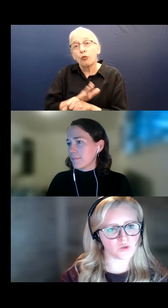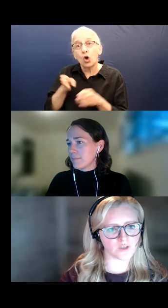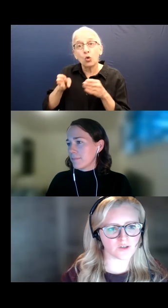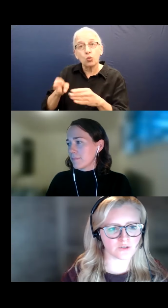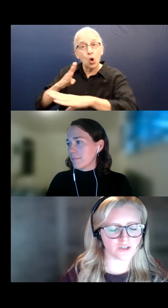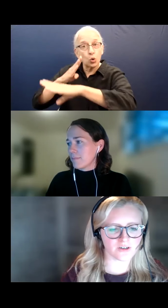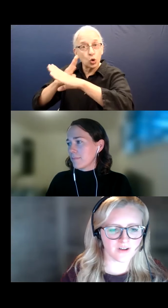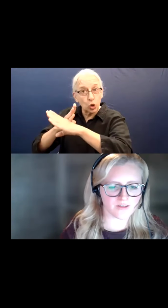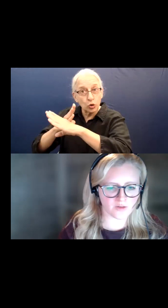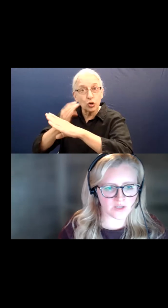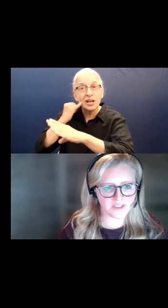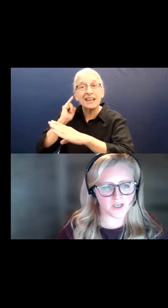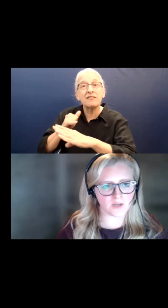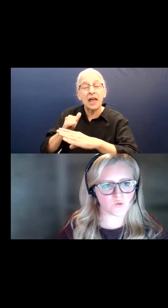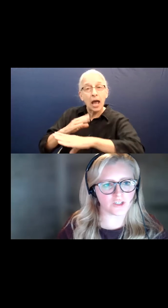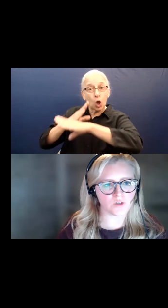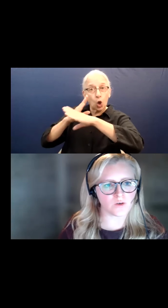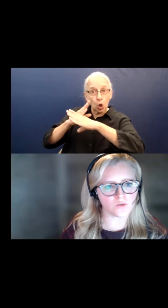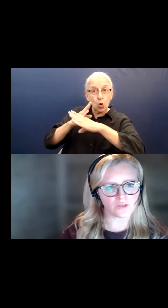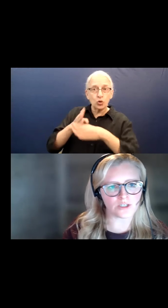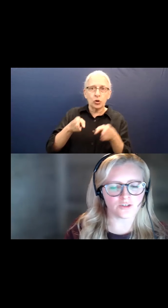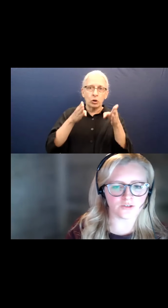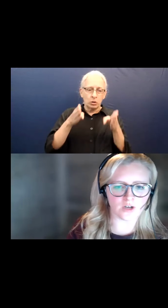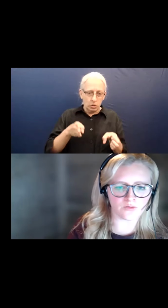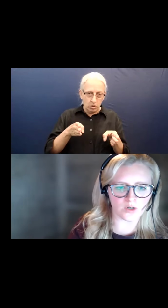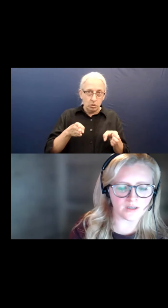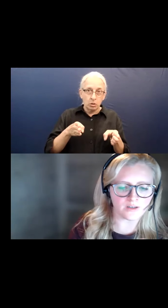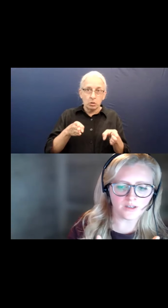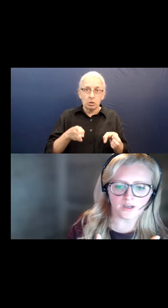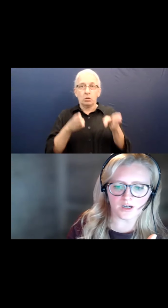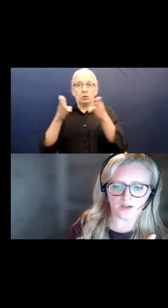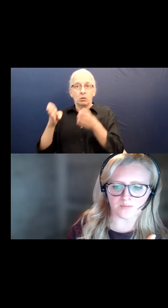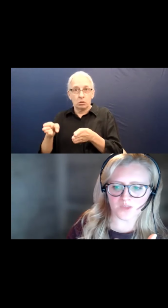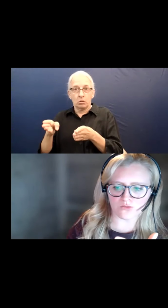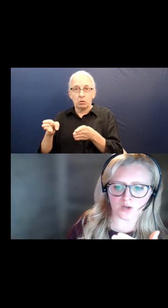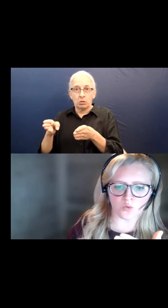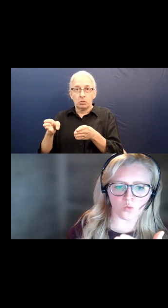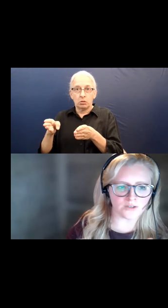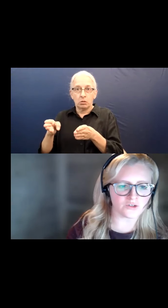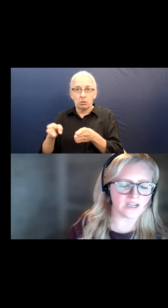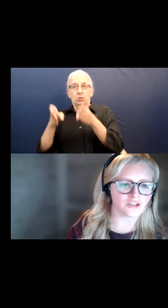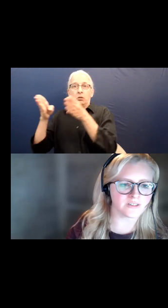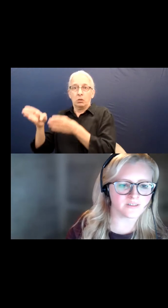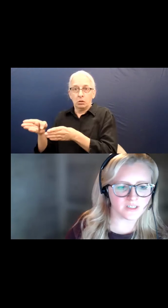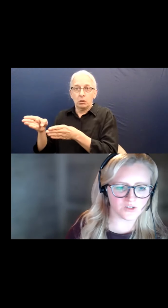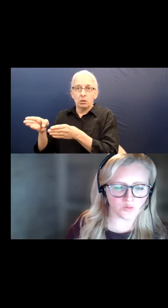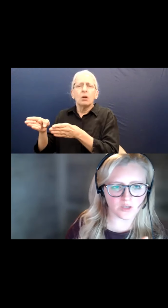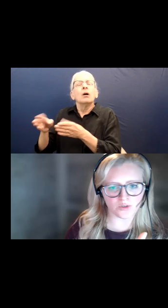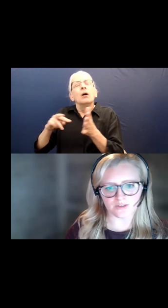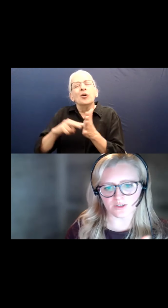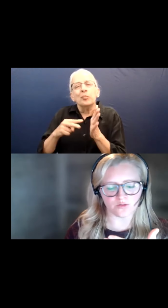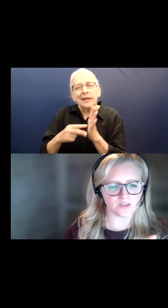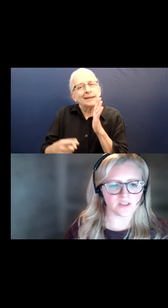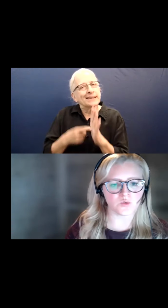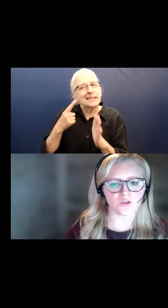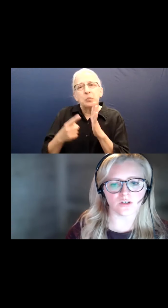it's a moving closure, there may be times when you can only reach your driveway from one direction. So you'll be